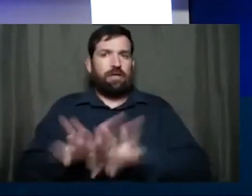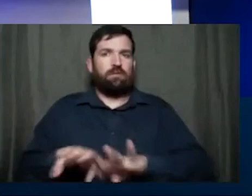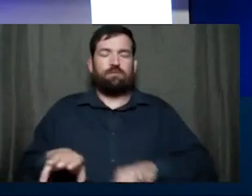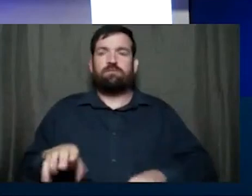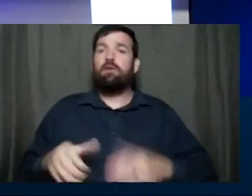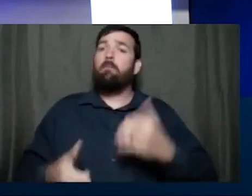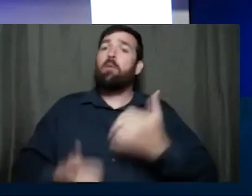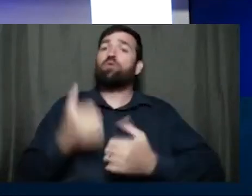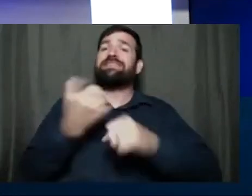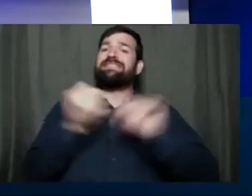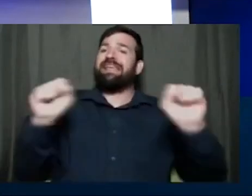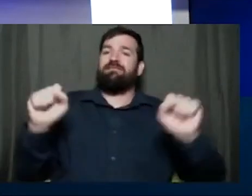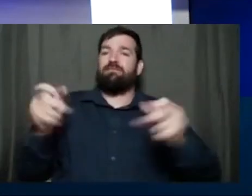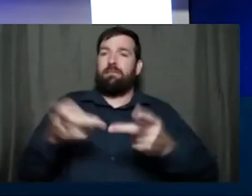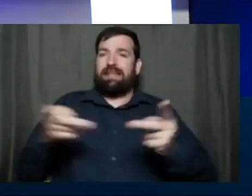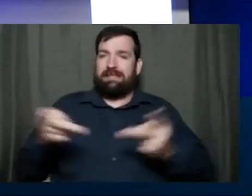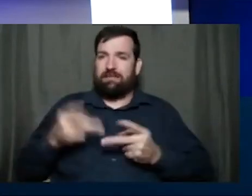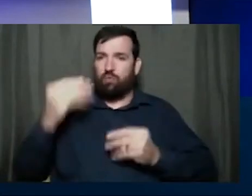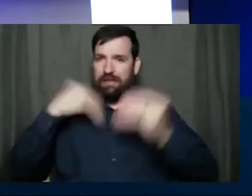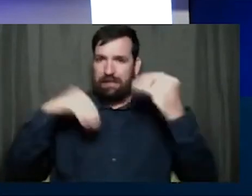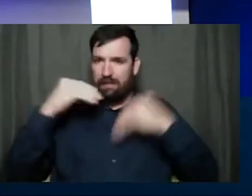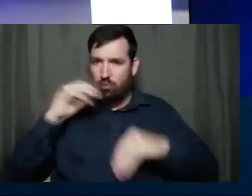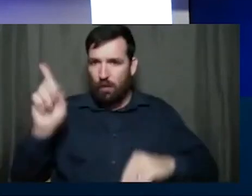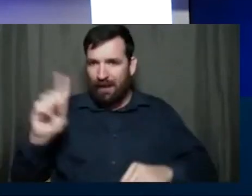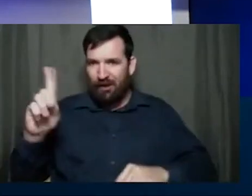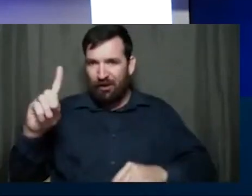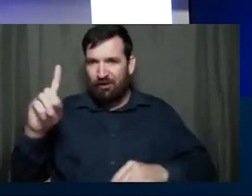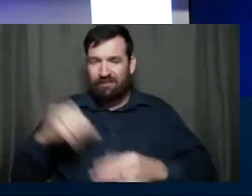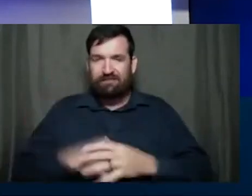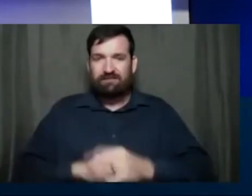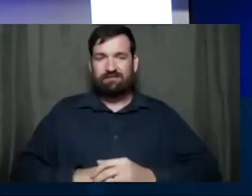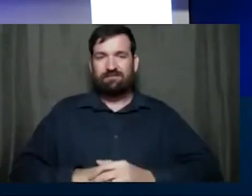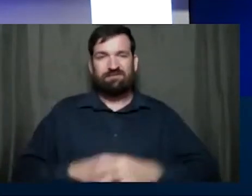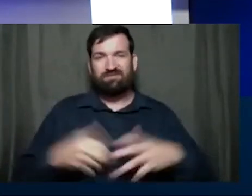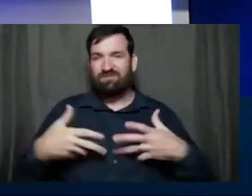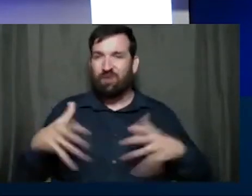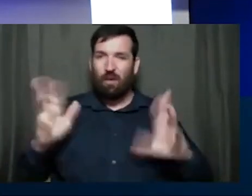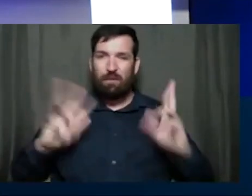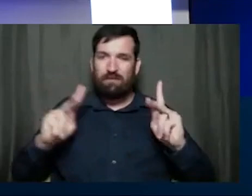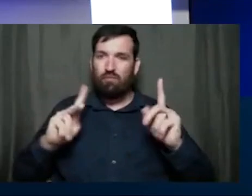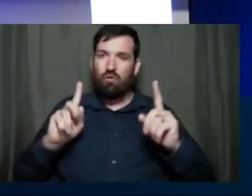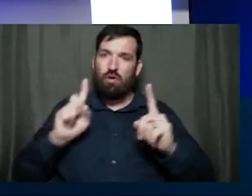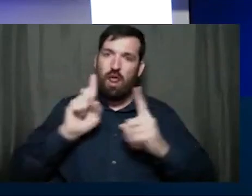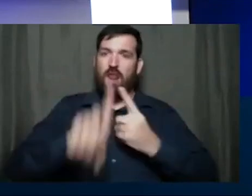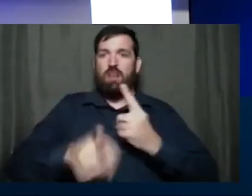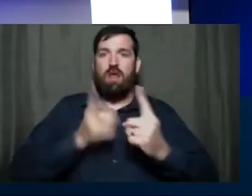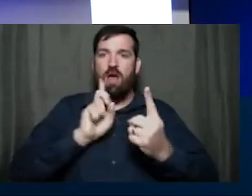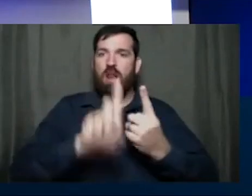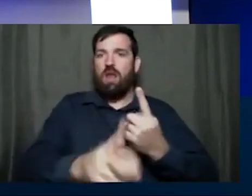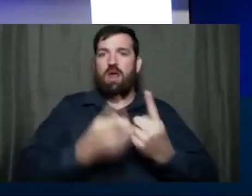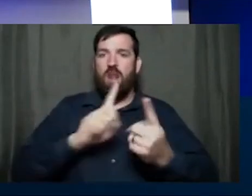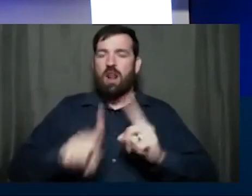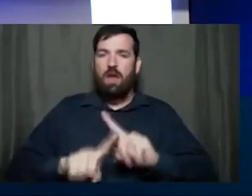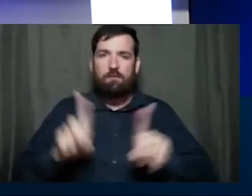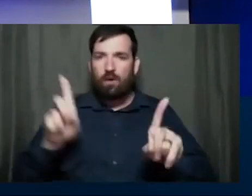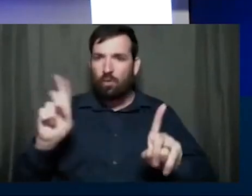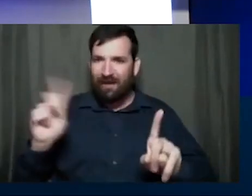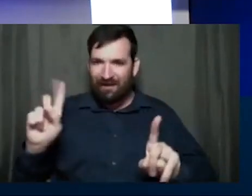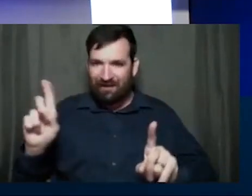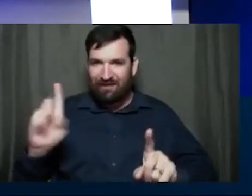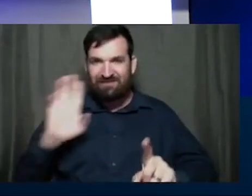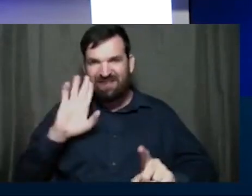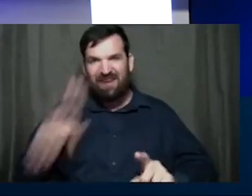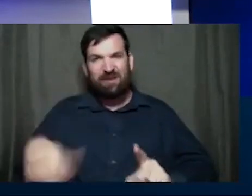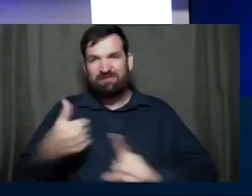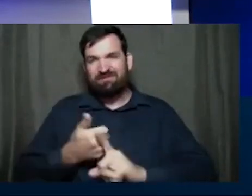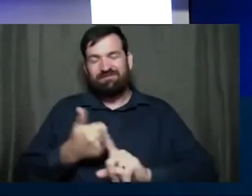to eat? Because I think you don't want people walking past you and all that good stuff. But where is it? I mean, I know you're not